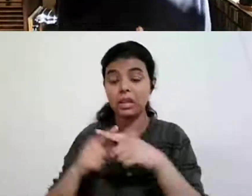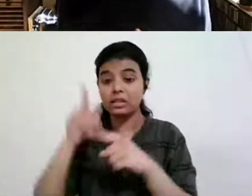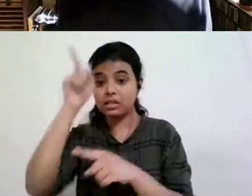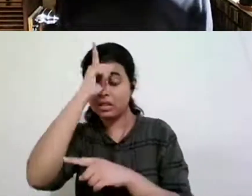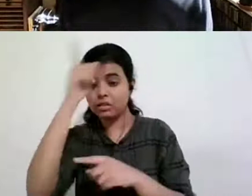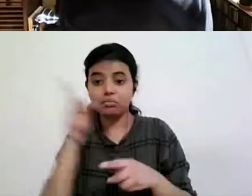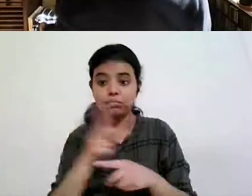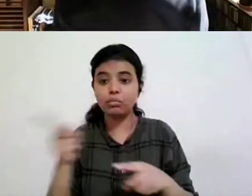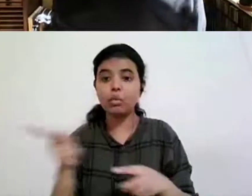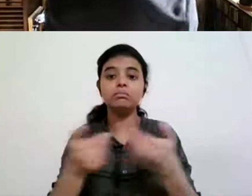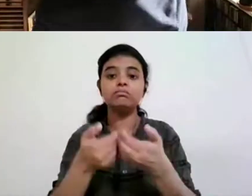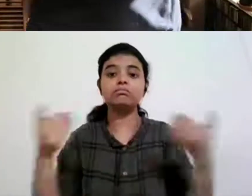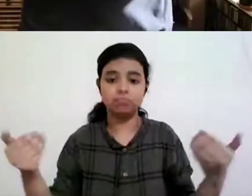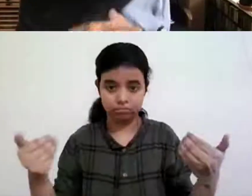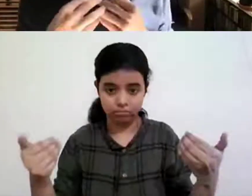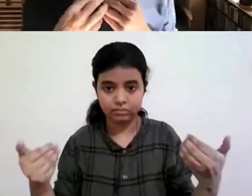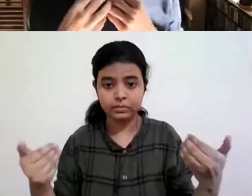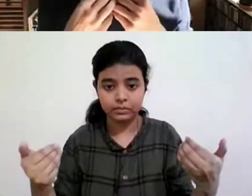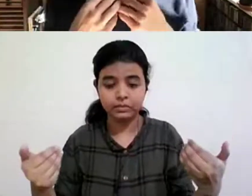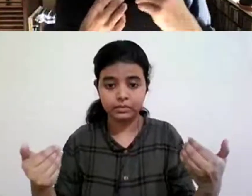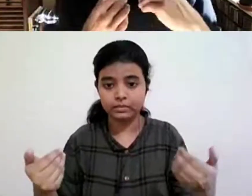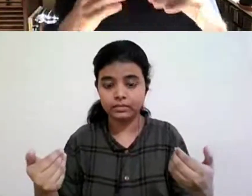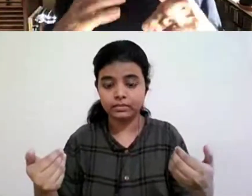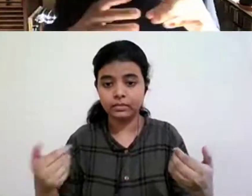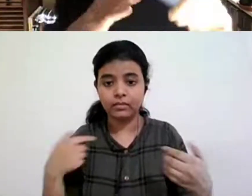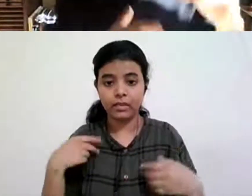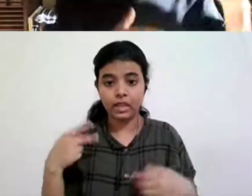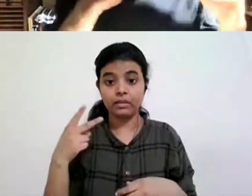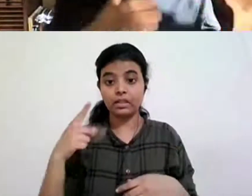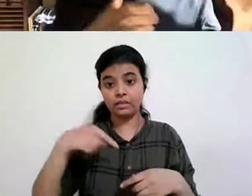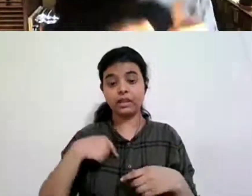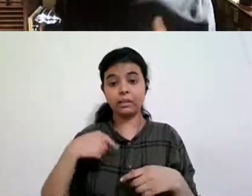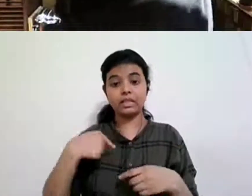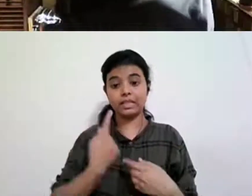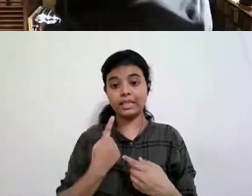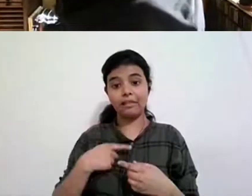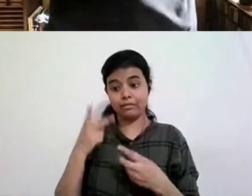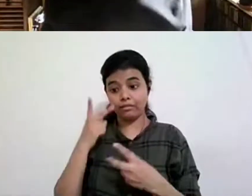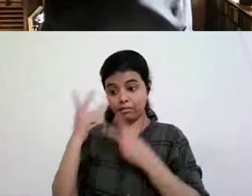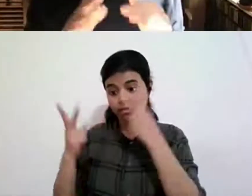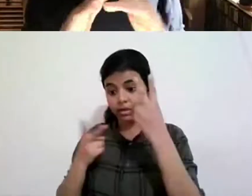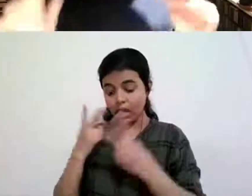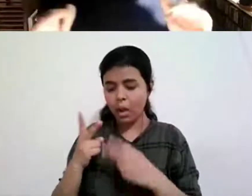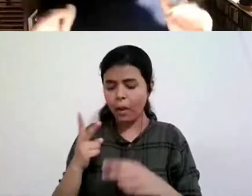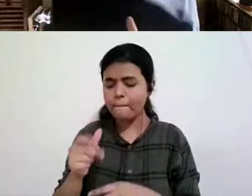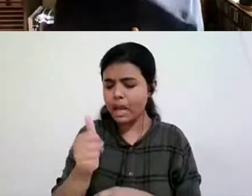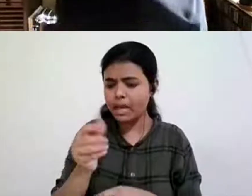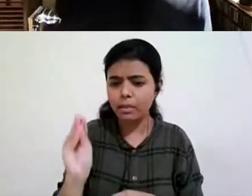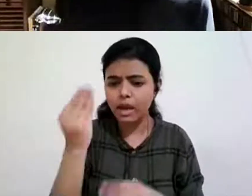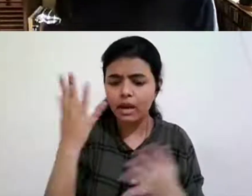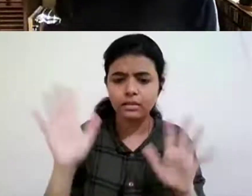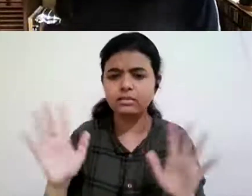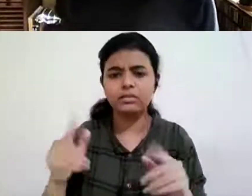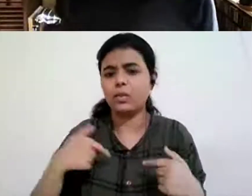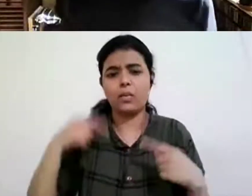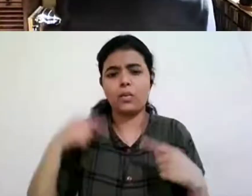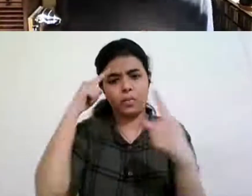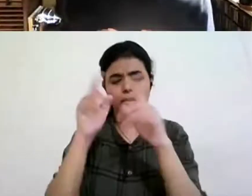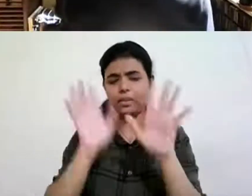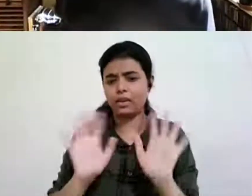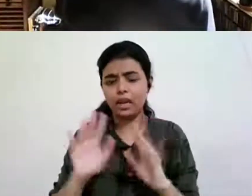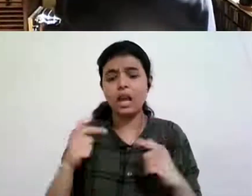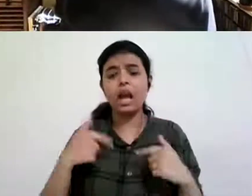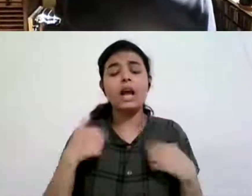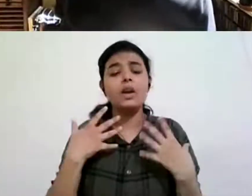totally different. And it's not about me judging if something is better or worse. That's definitely not my goal, because